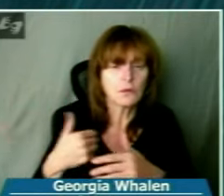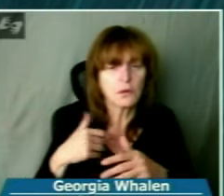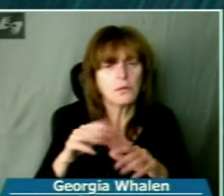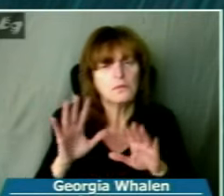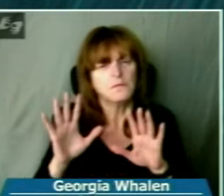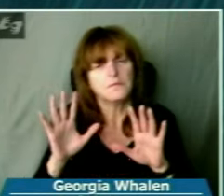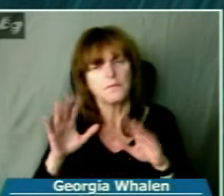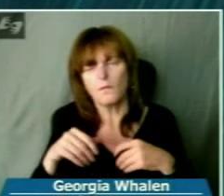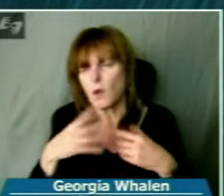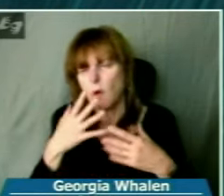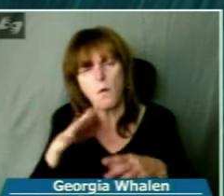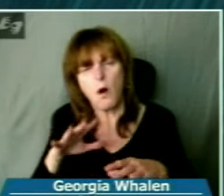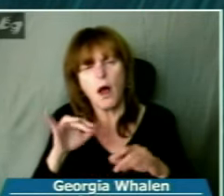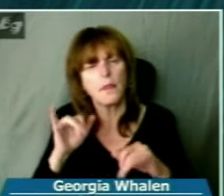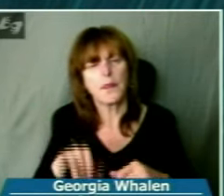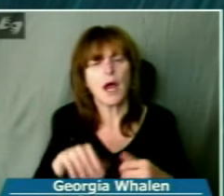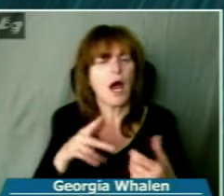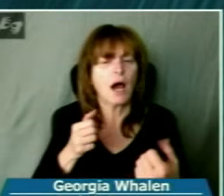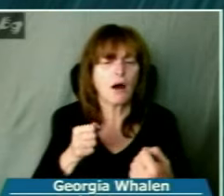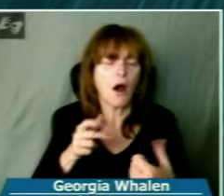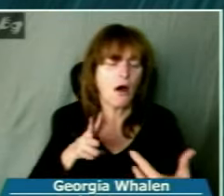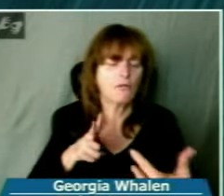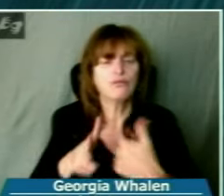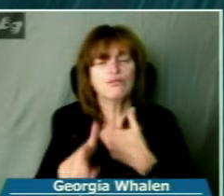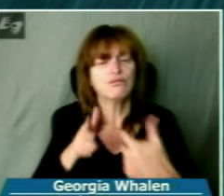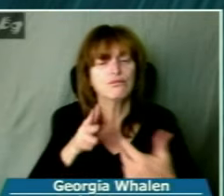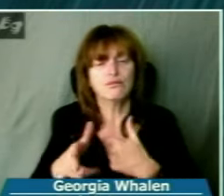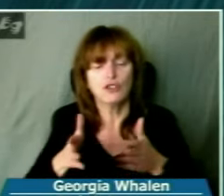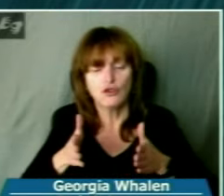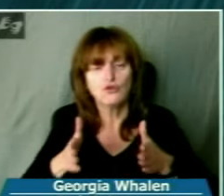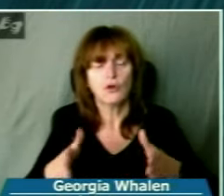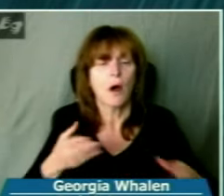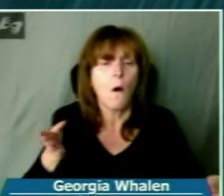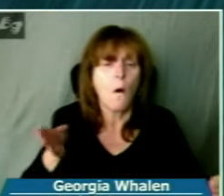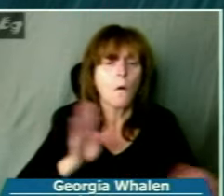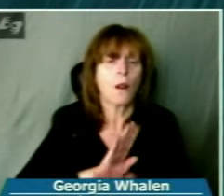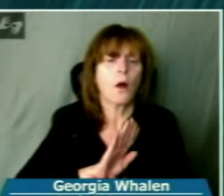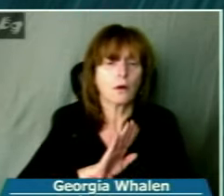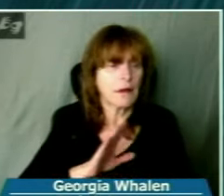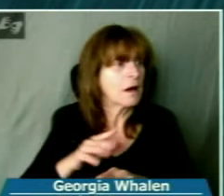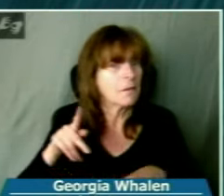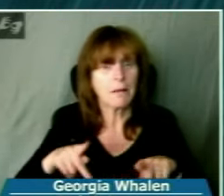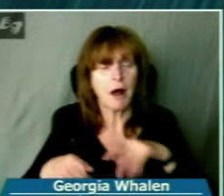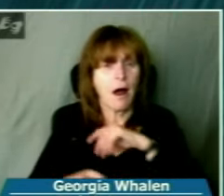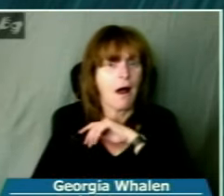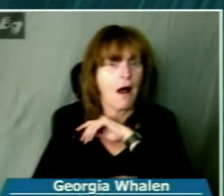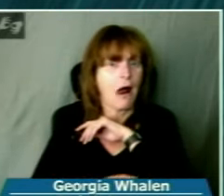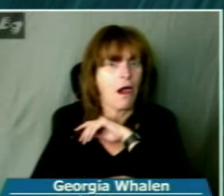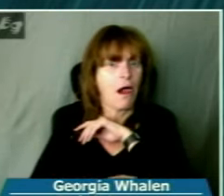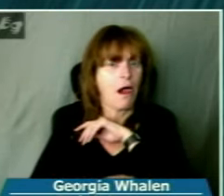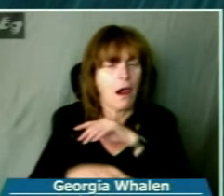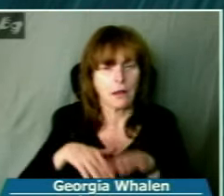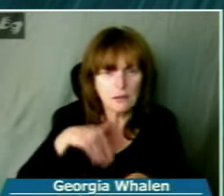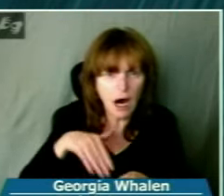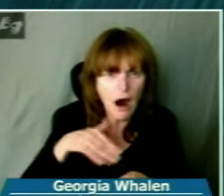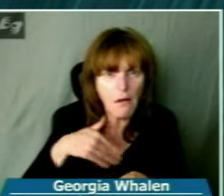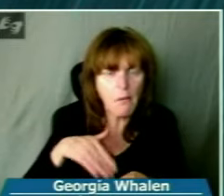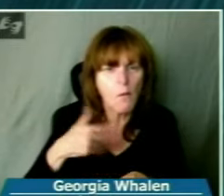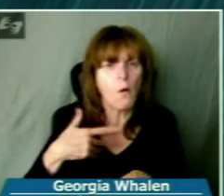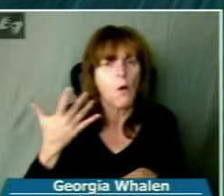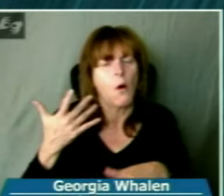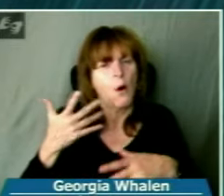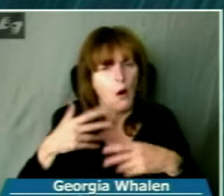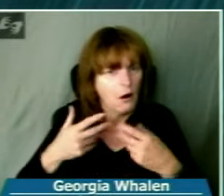that an attractor to have people come together to bike, ride, rollerblade, skateboard, and do all the things they might like to do in